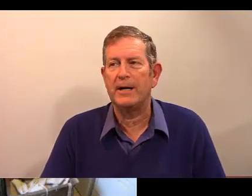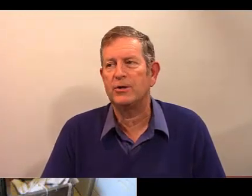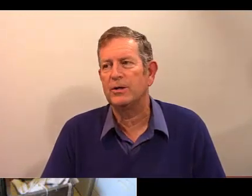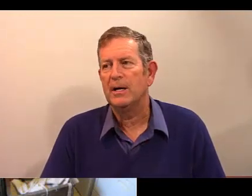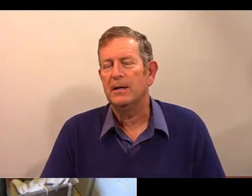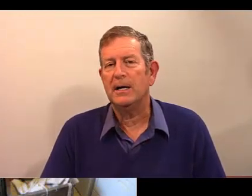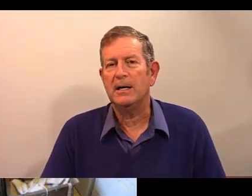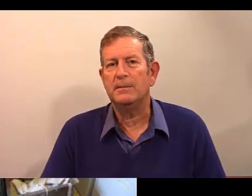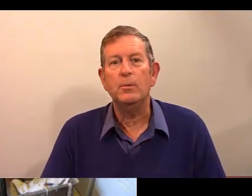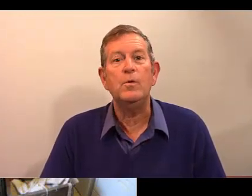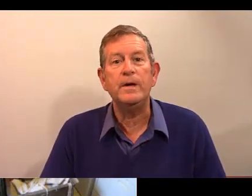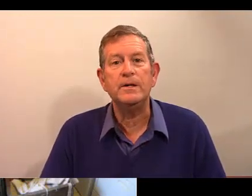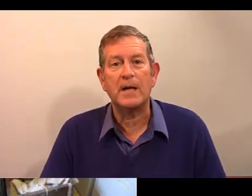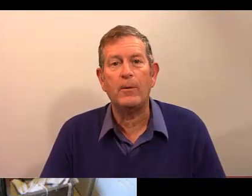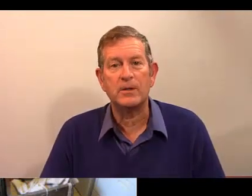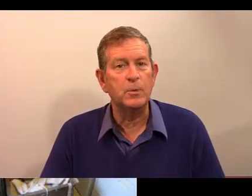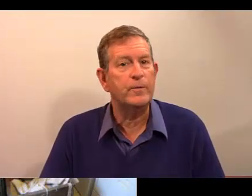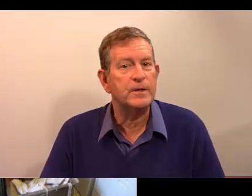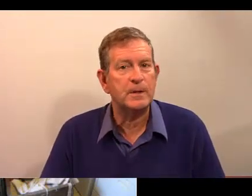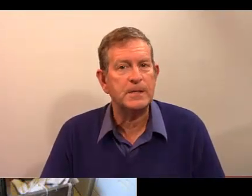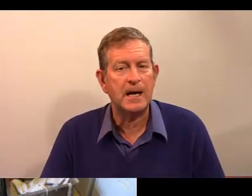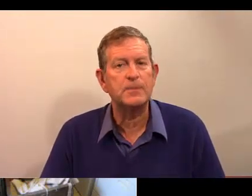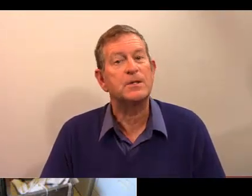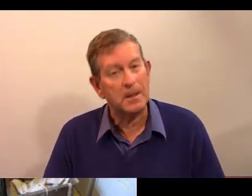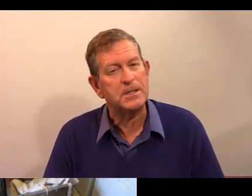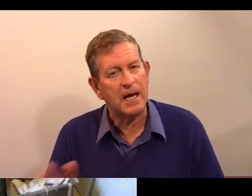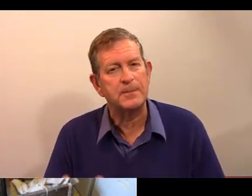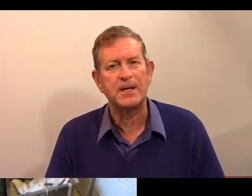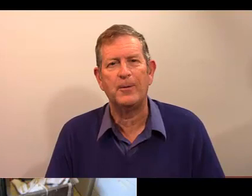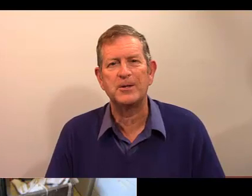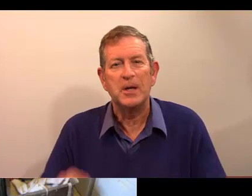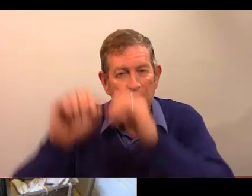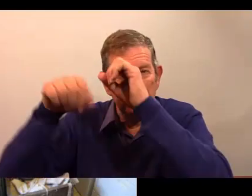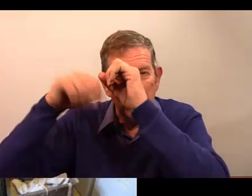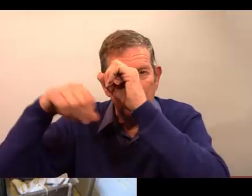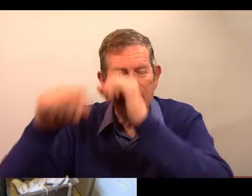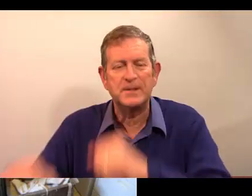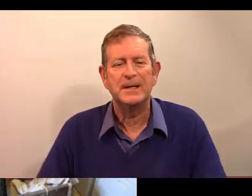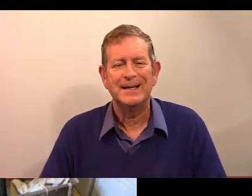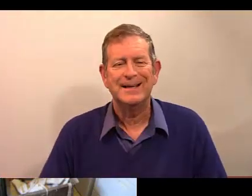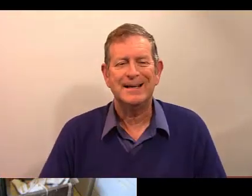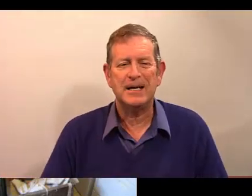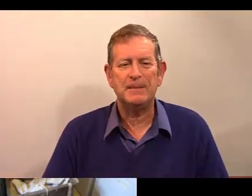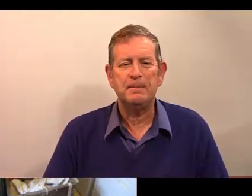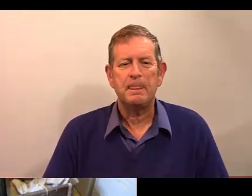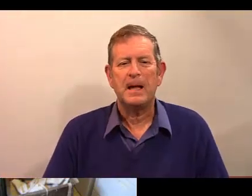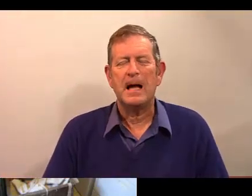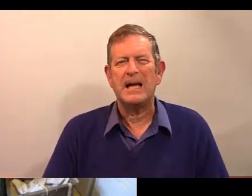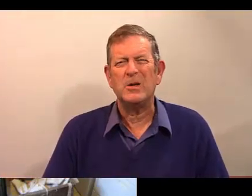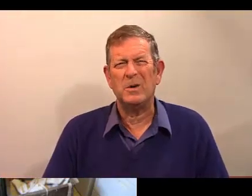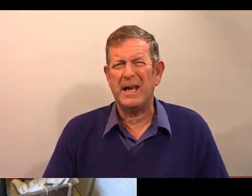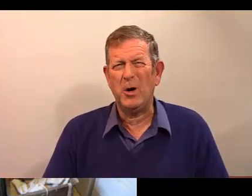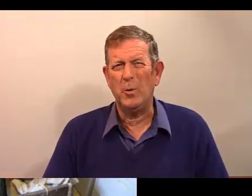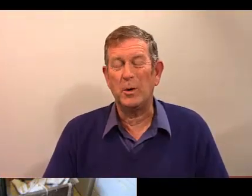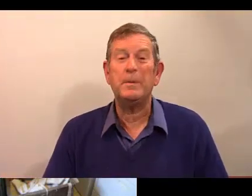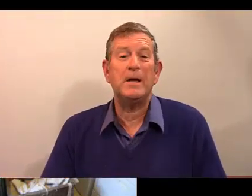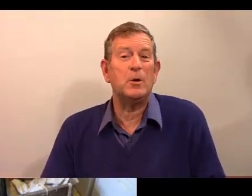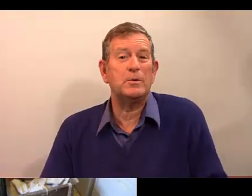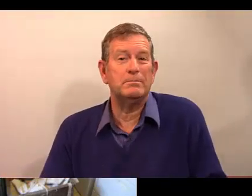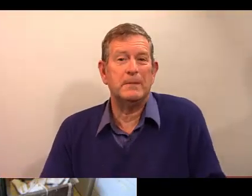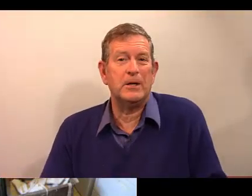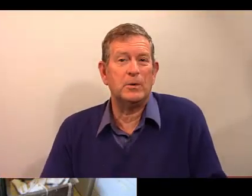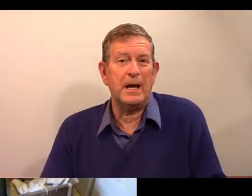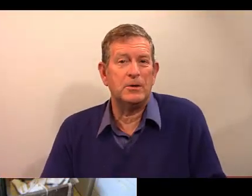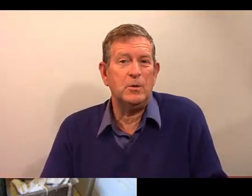sports. I watch movies. I watch movies sometimes. Sometimes I watch movies. I don't like homework,